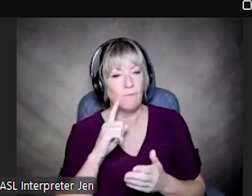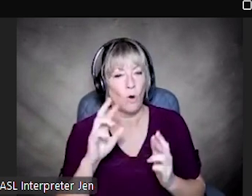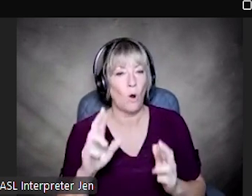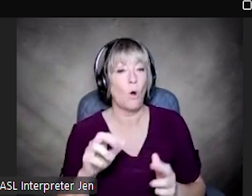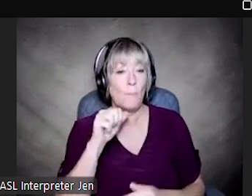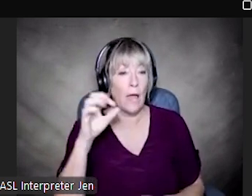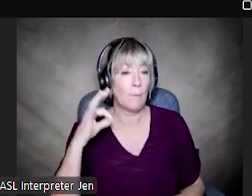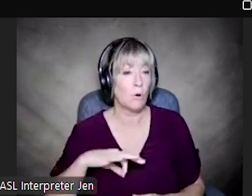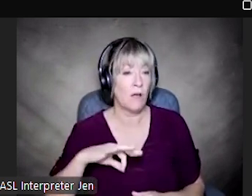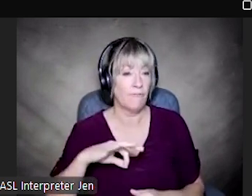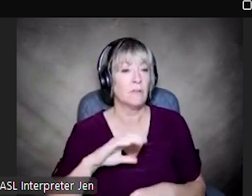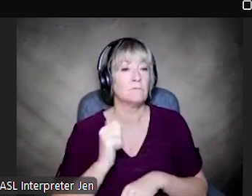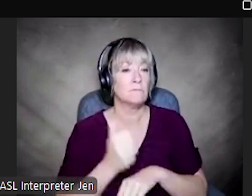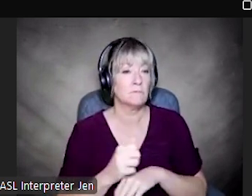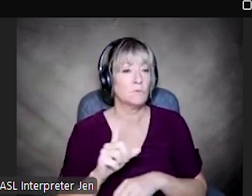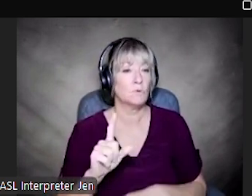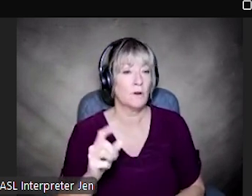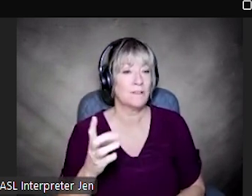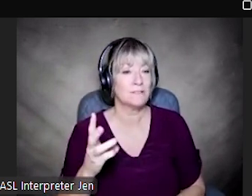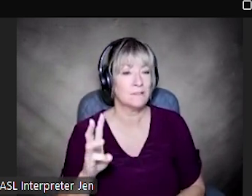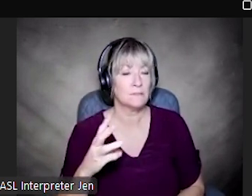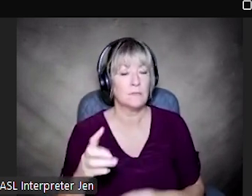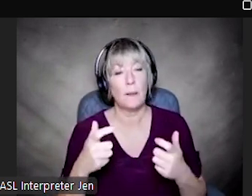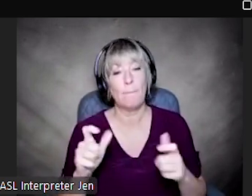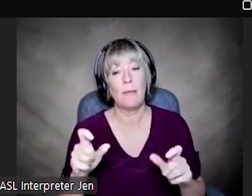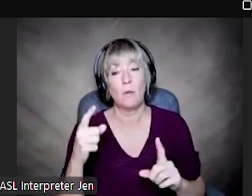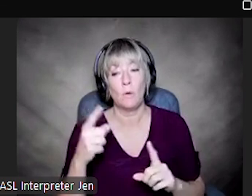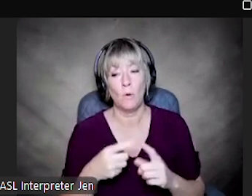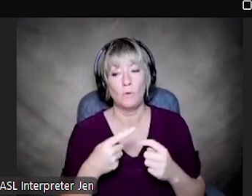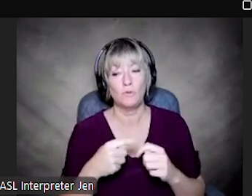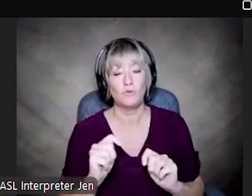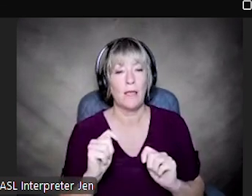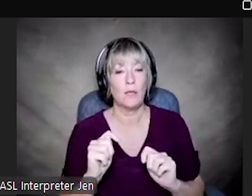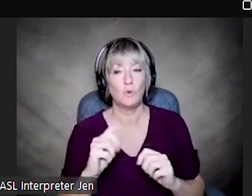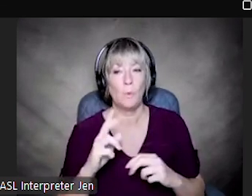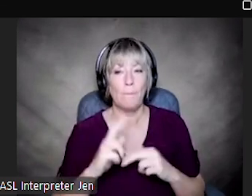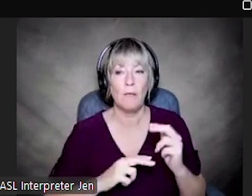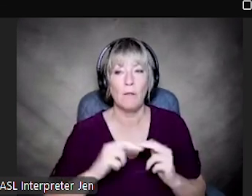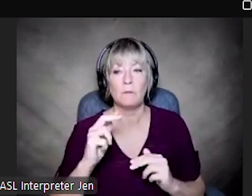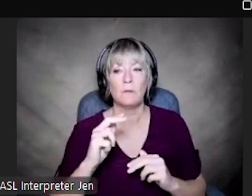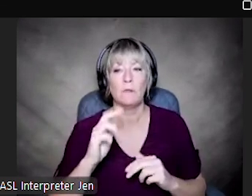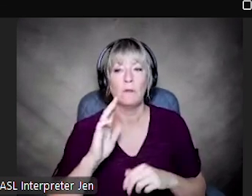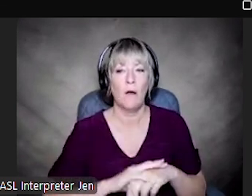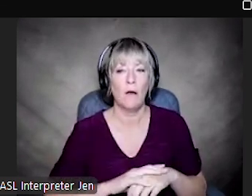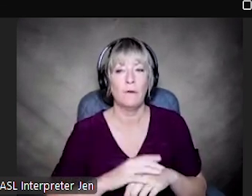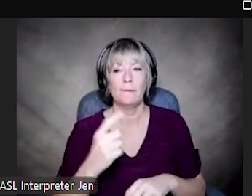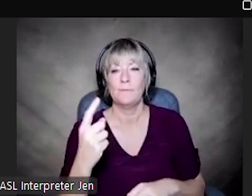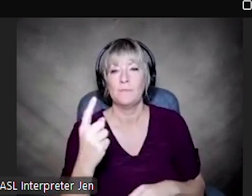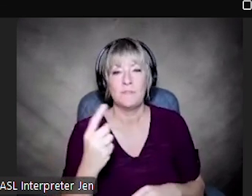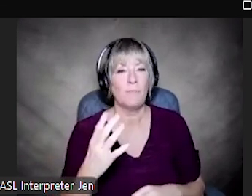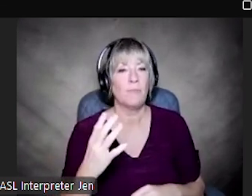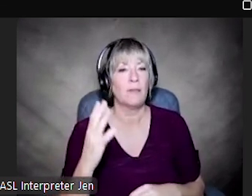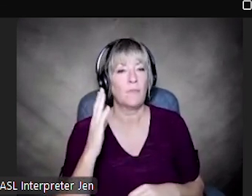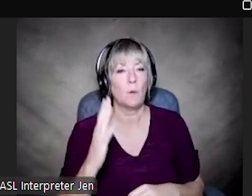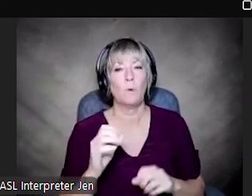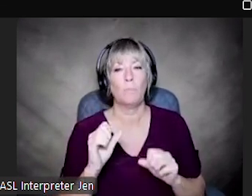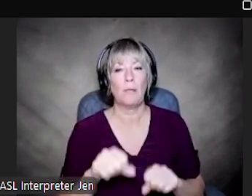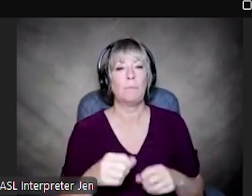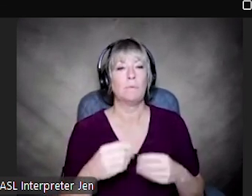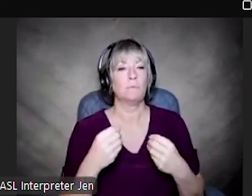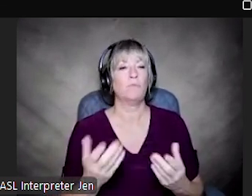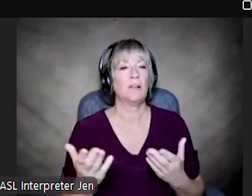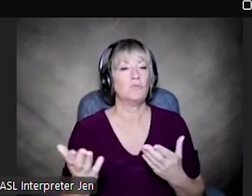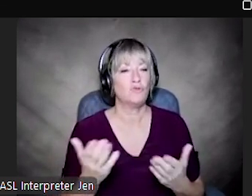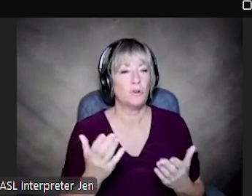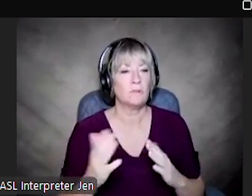And one of our main goals was to try to build on something that would be able to provide services